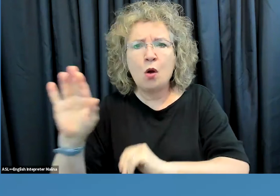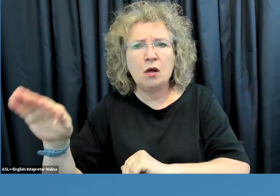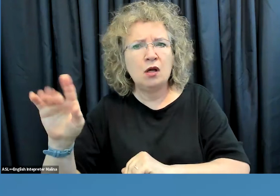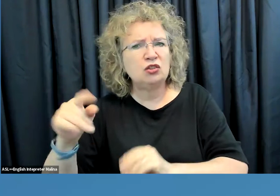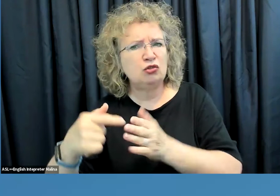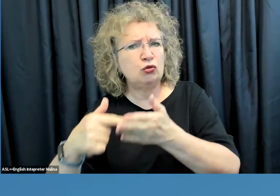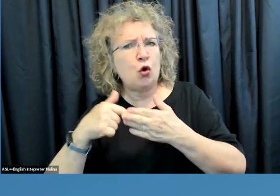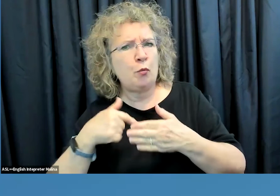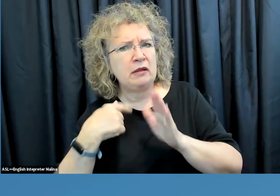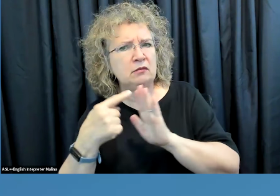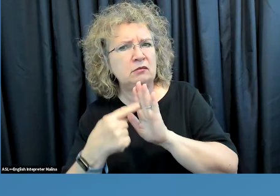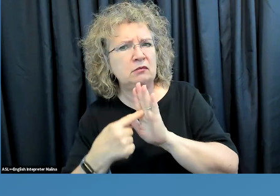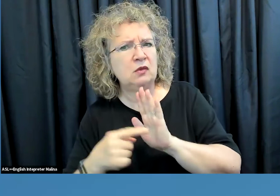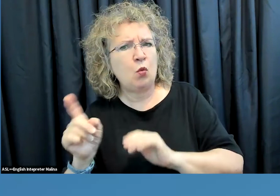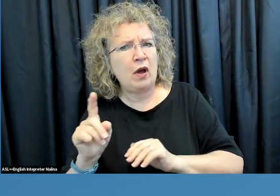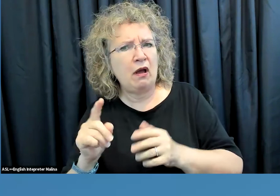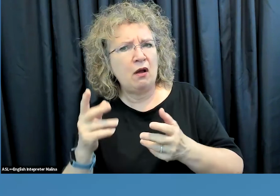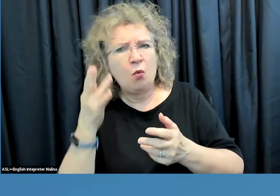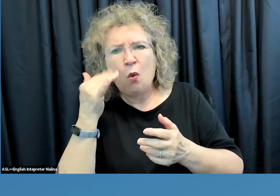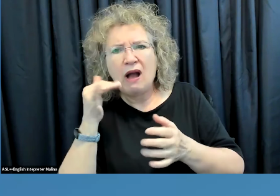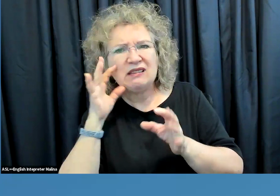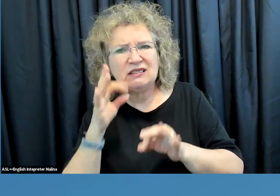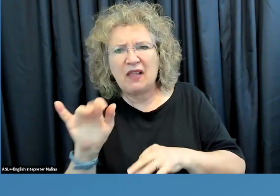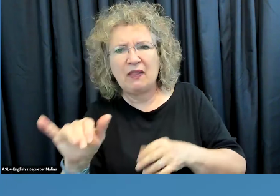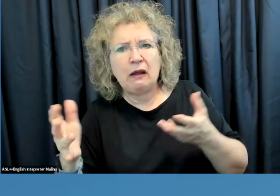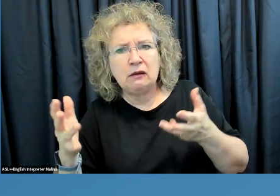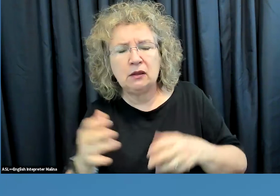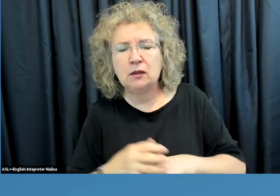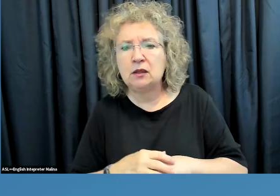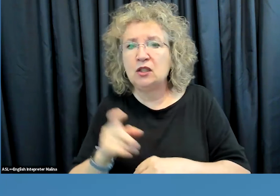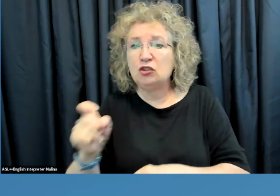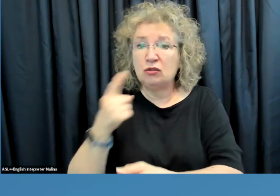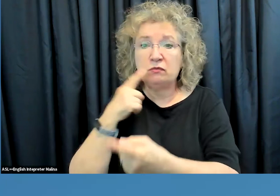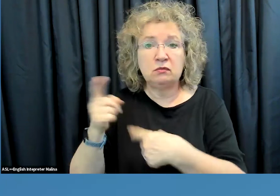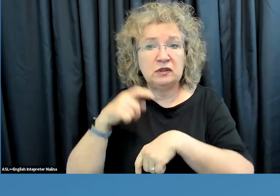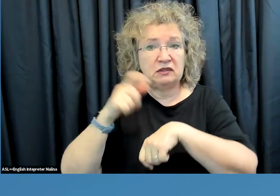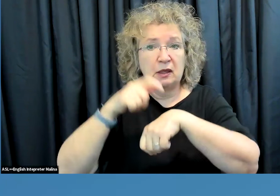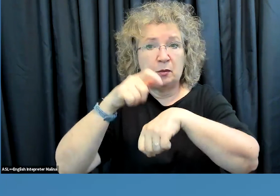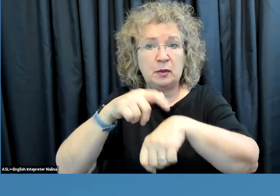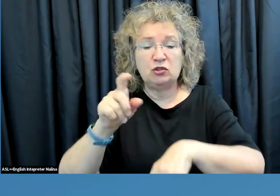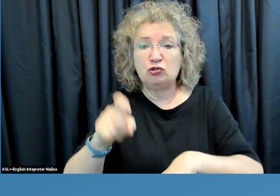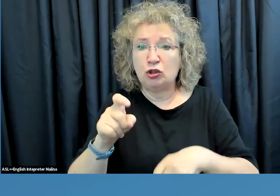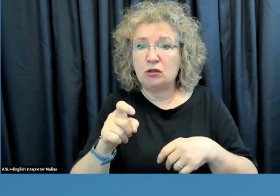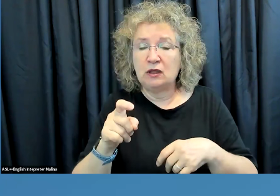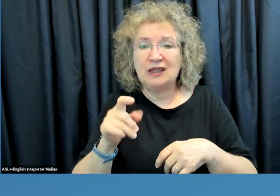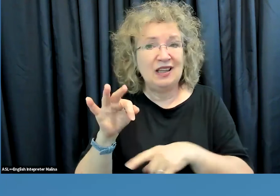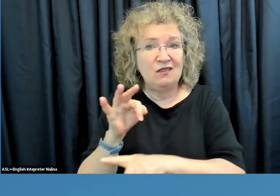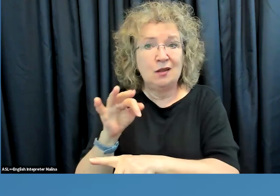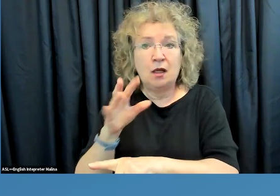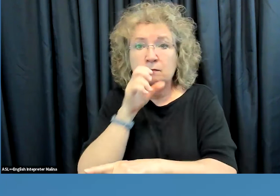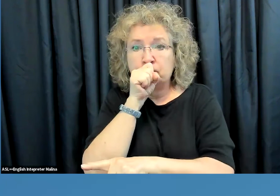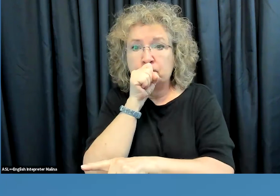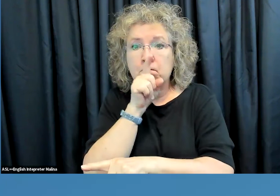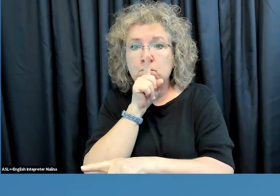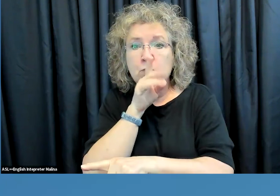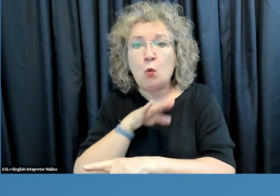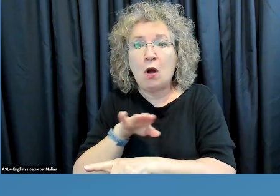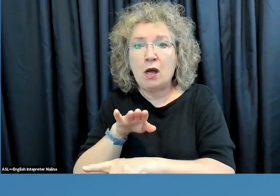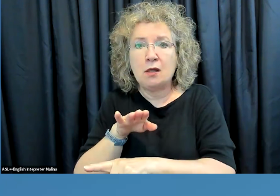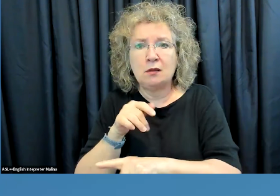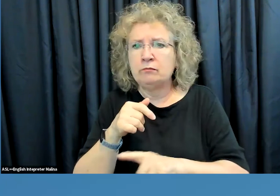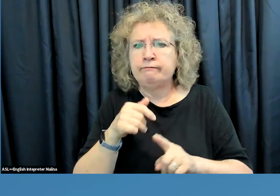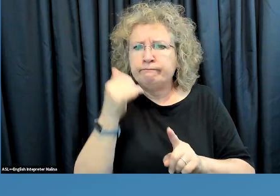should answer your questions in a timely manner. If they don't, that's where you would want to call our consumer advocates.